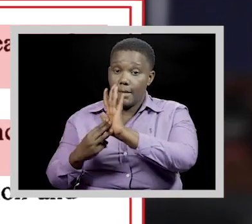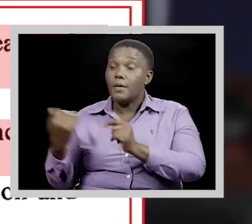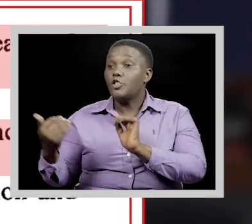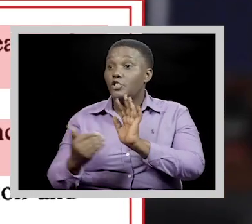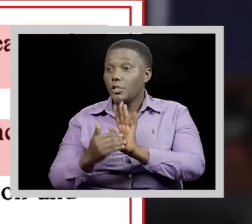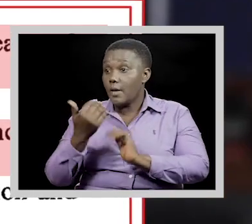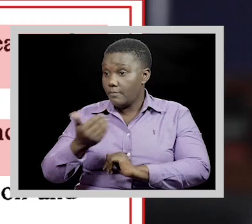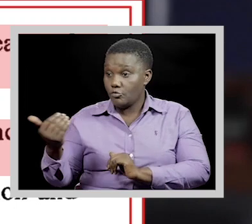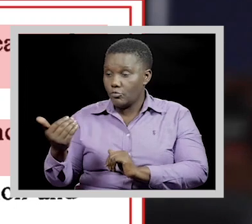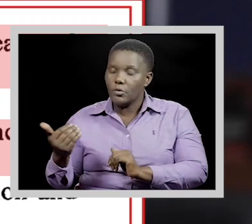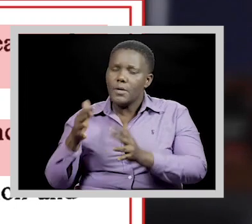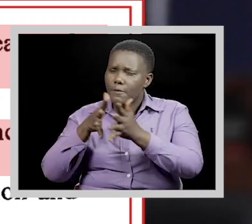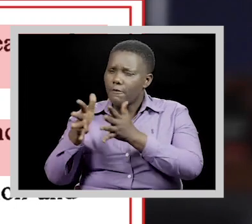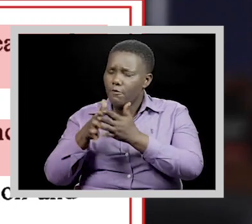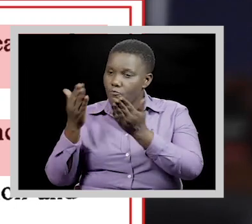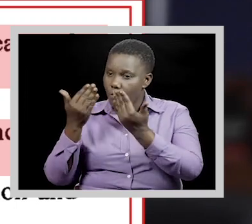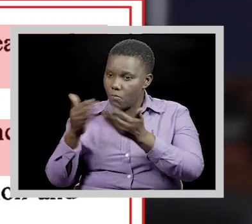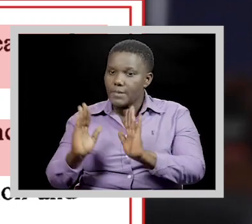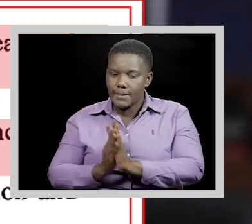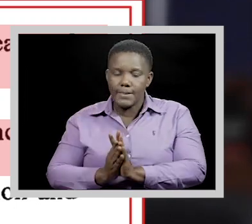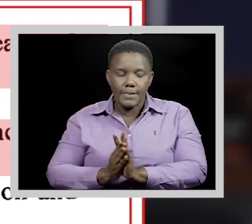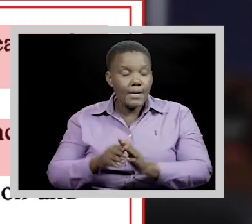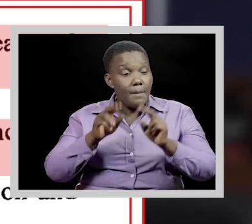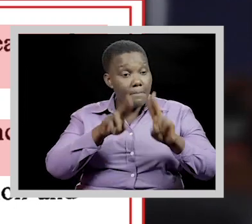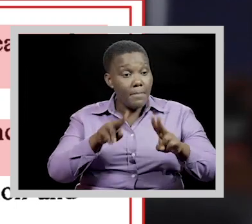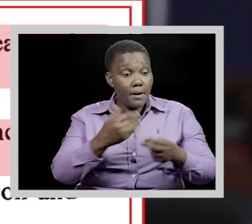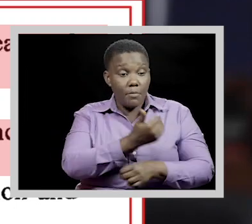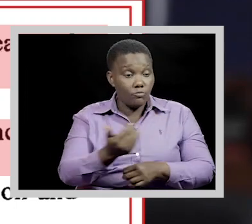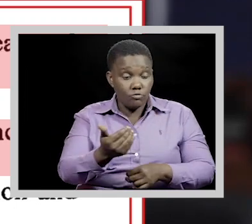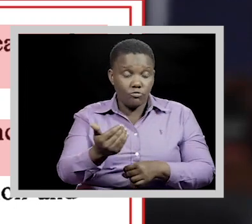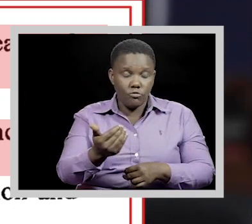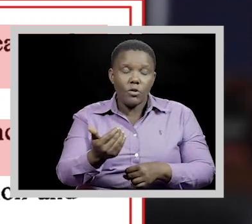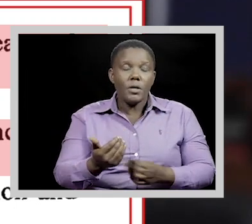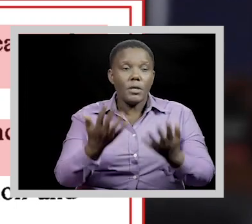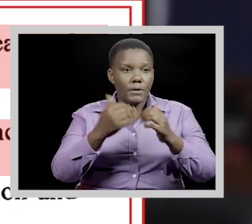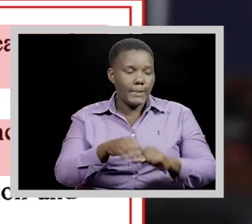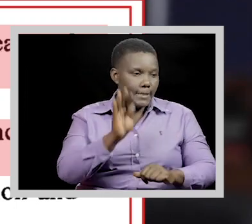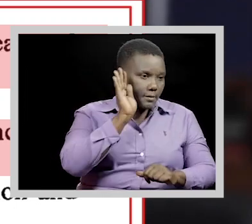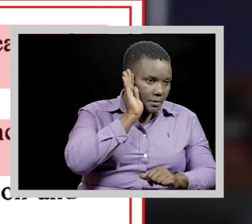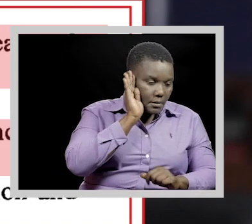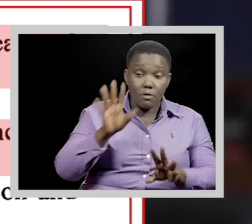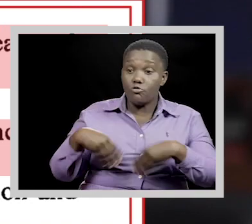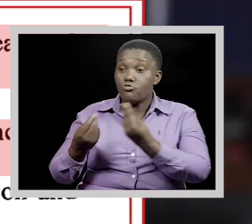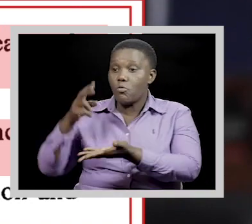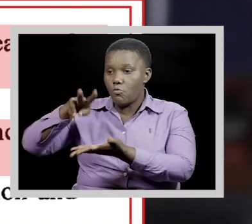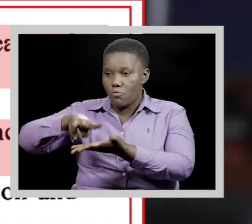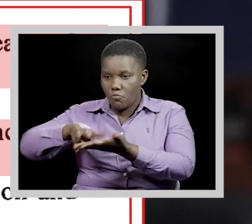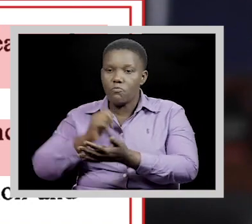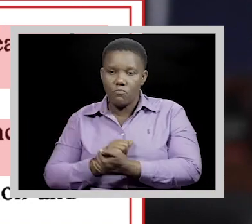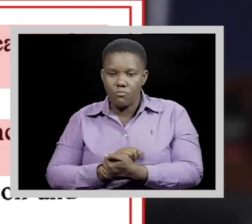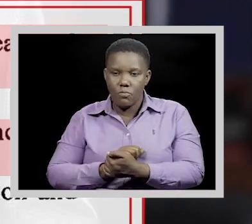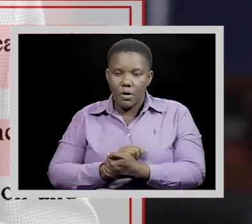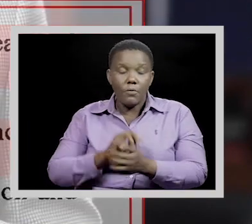B of the Law of the Child Act, the juvenile court shall have power to hear and determine